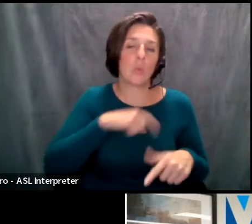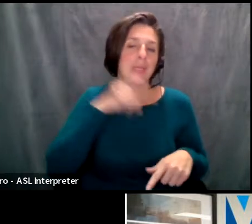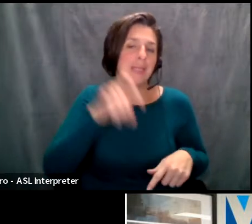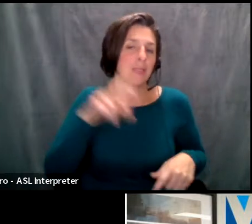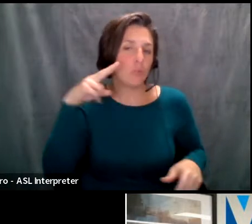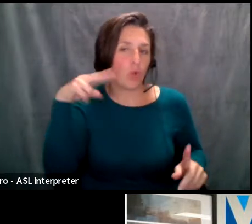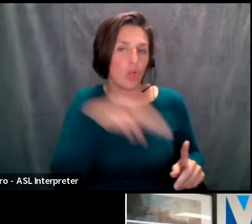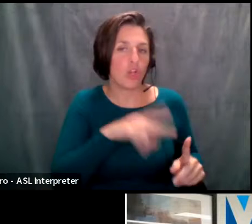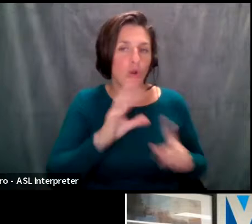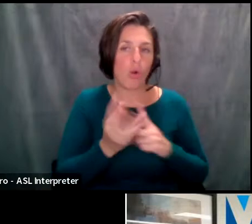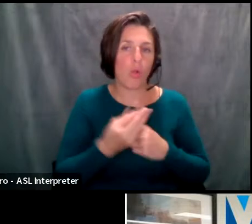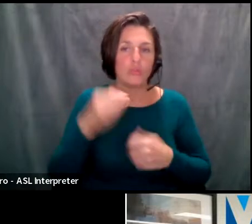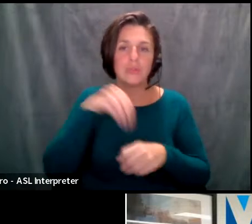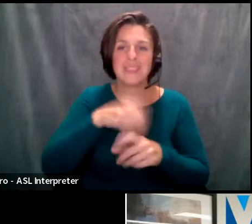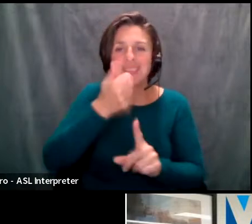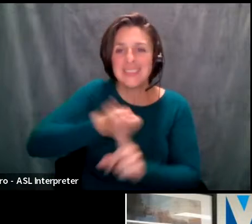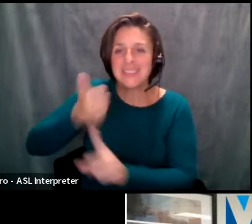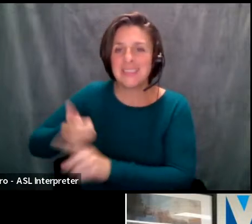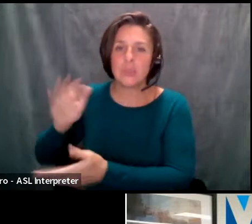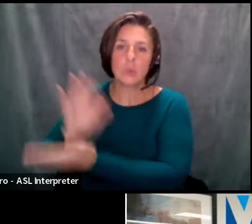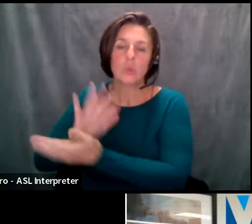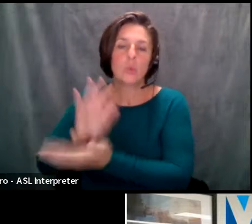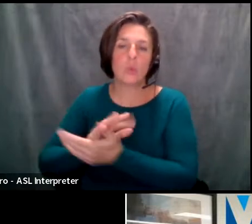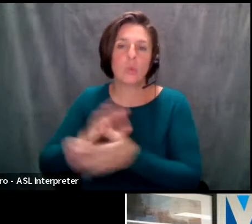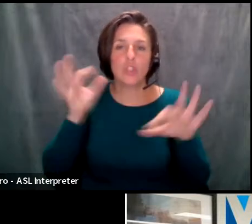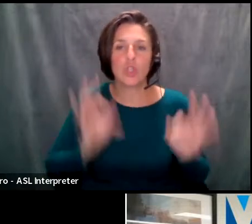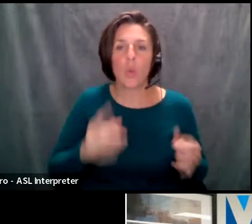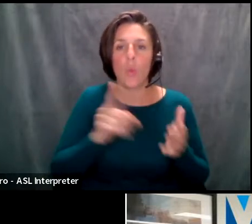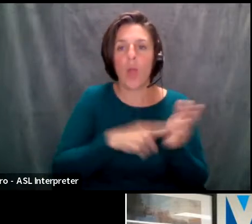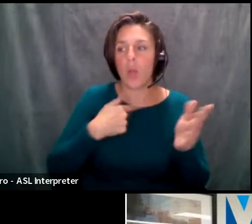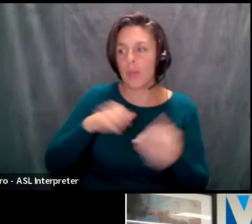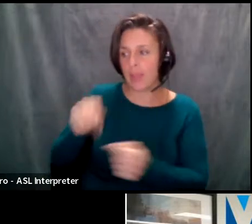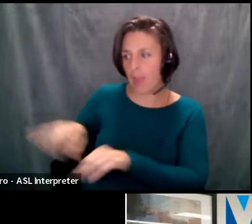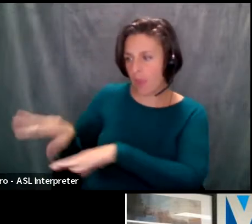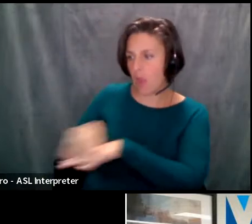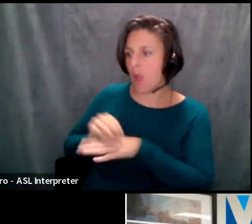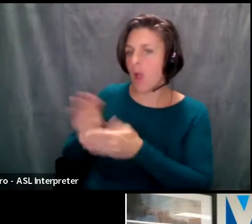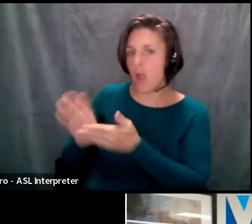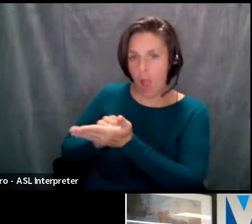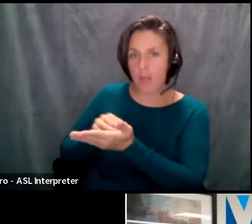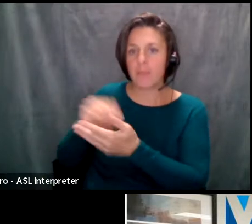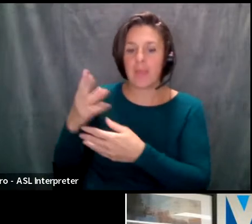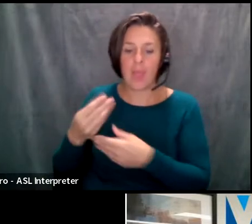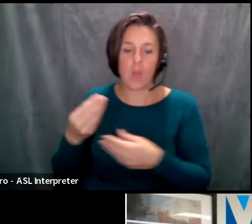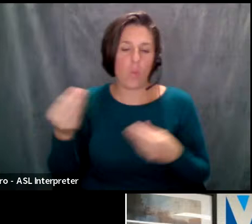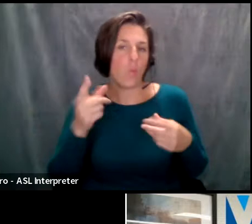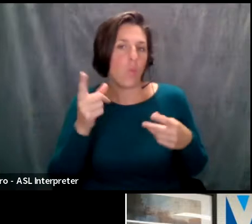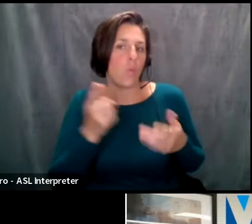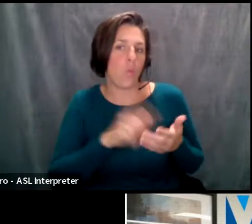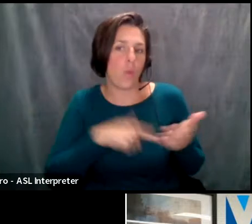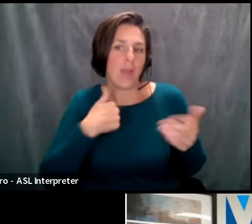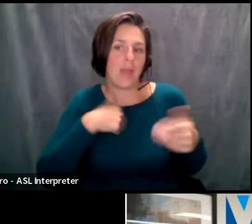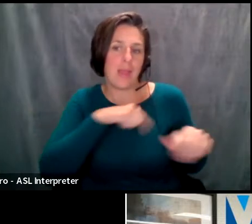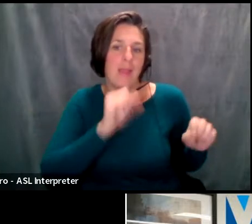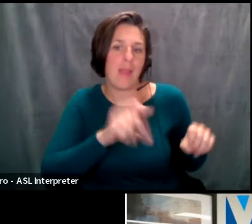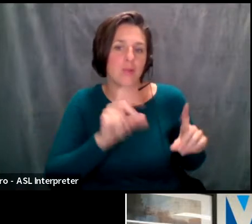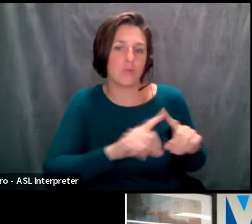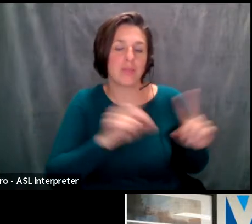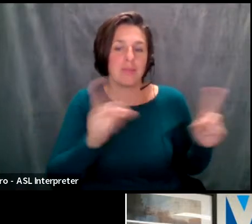in each of the schools and determine what can be replicated and what could be done differently. Because I do believe we have successes in some of the schools.